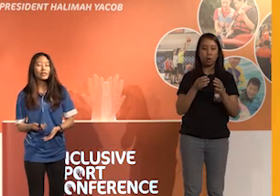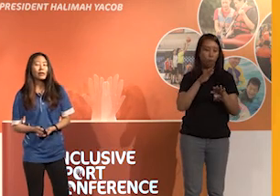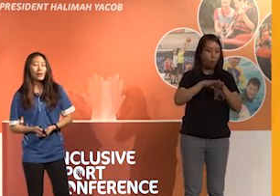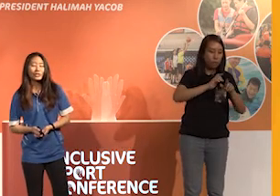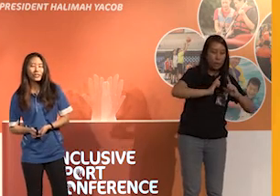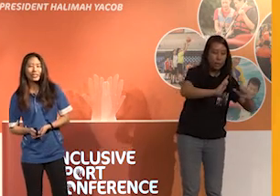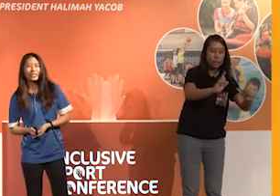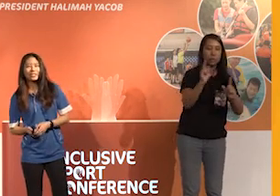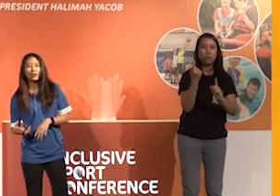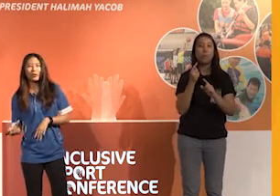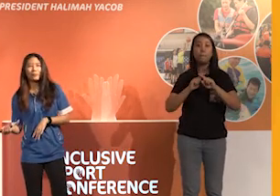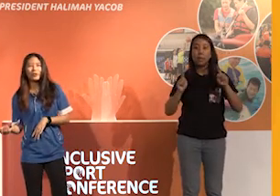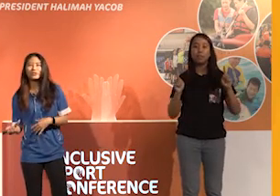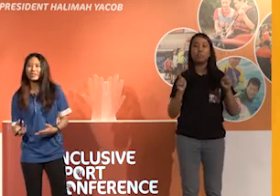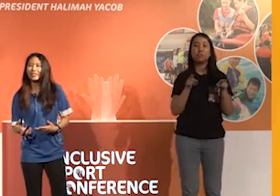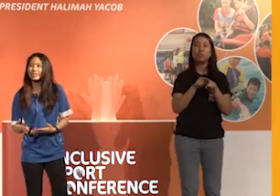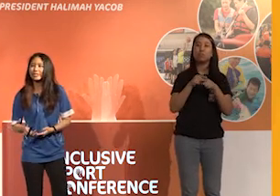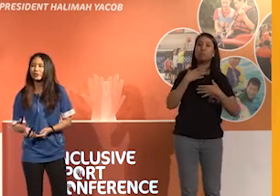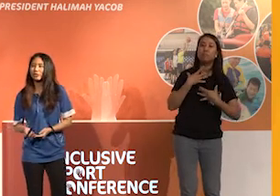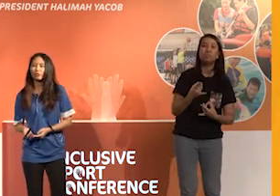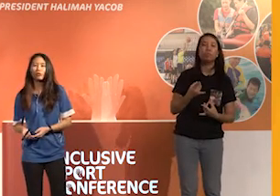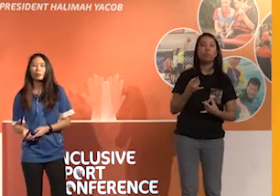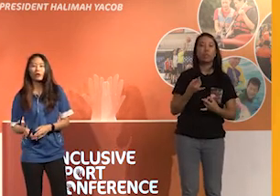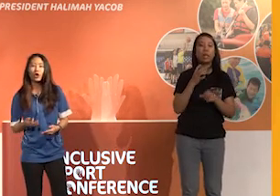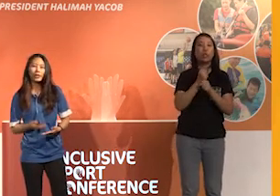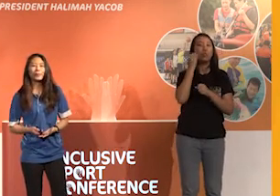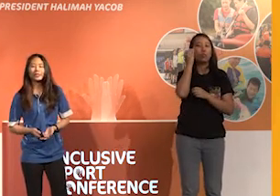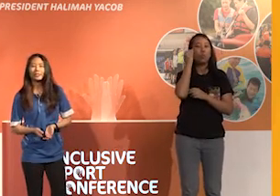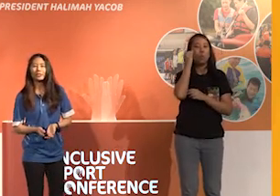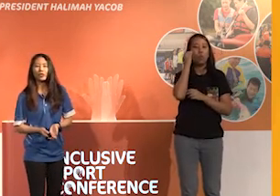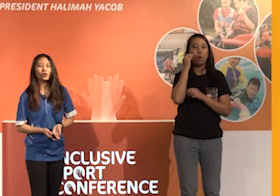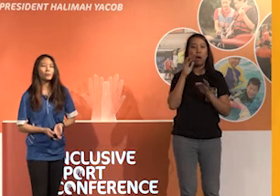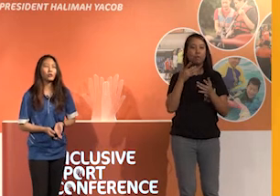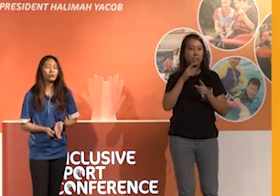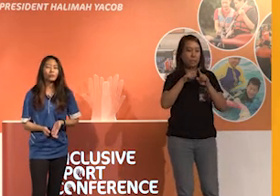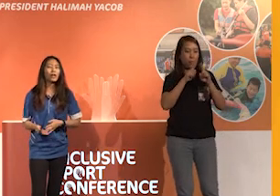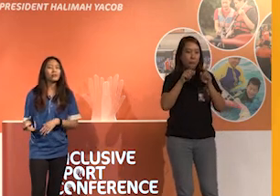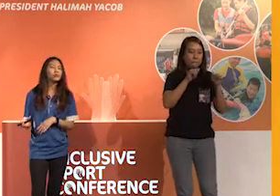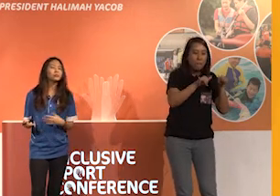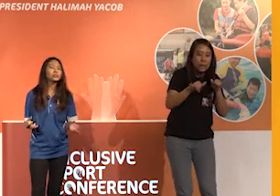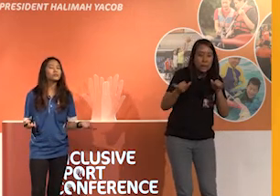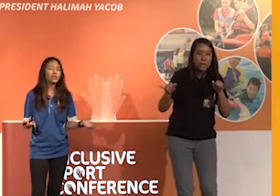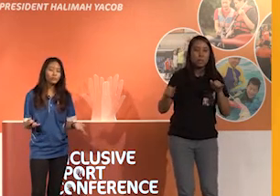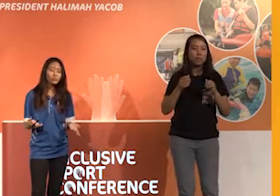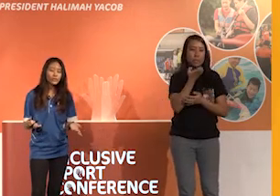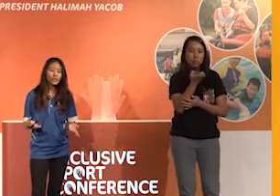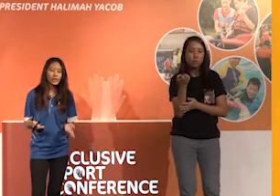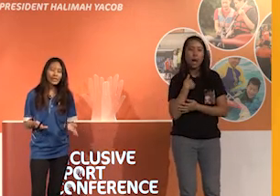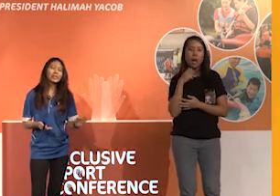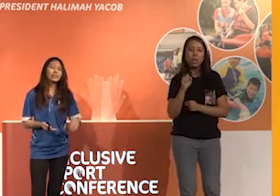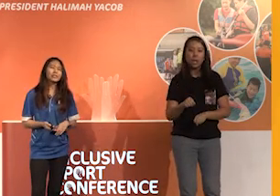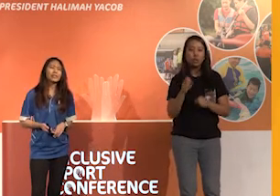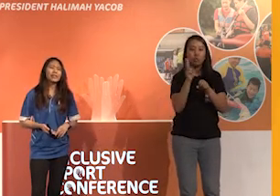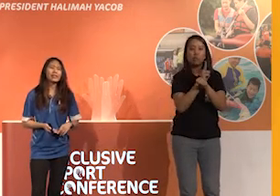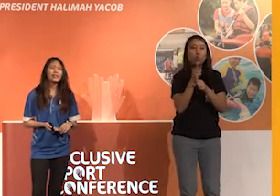lanes. But actually it's very interesting in a sense you get to know about the oiling pattern or about what kind of equipments you can use.